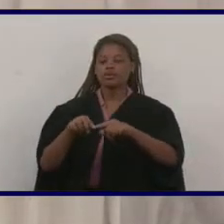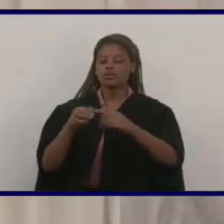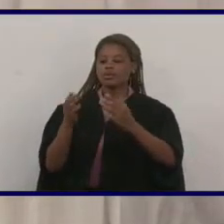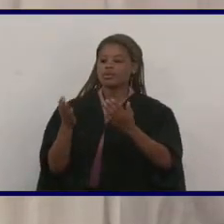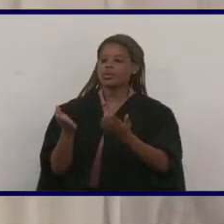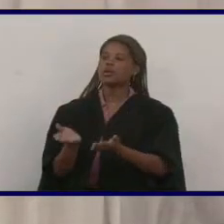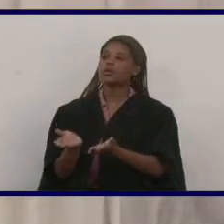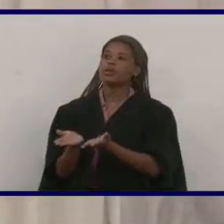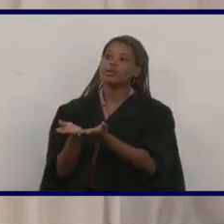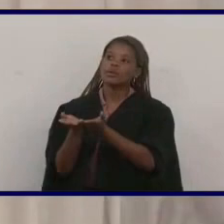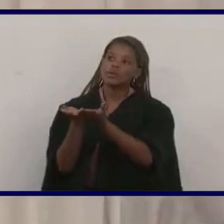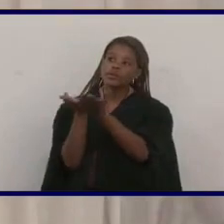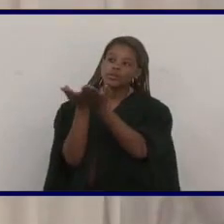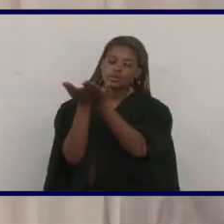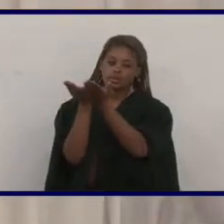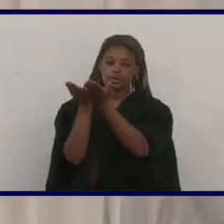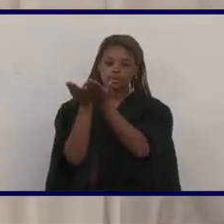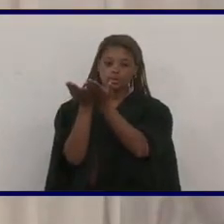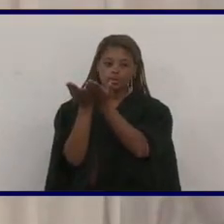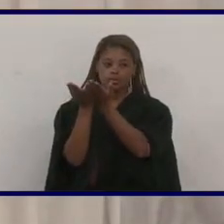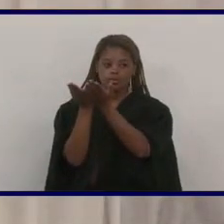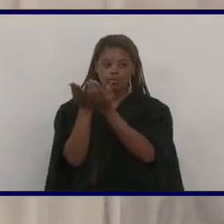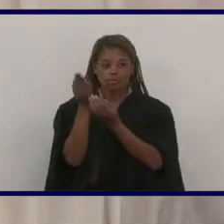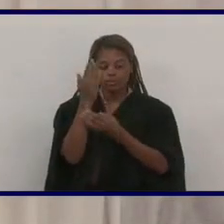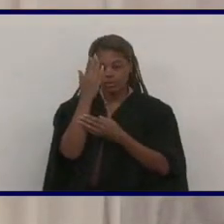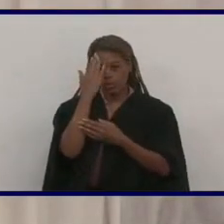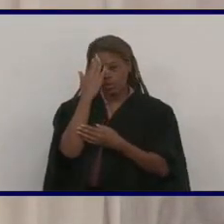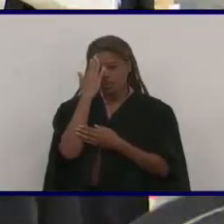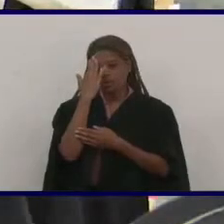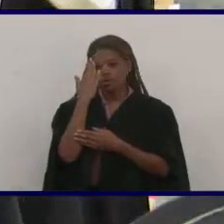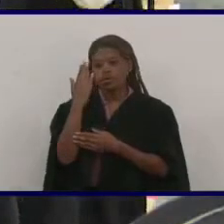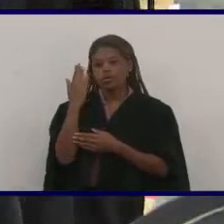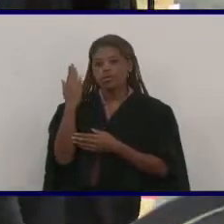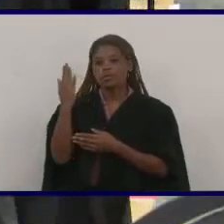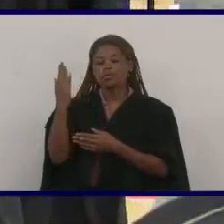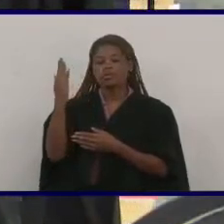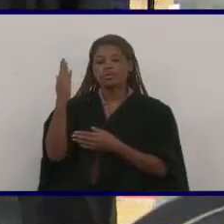imithandazo yethu,